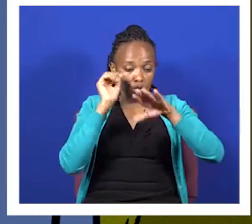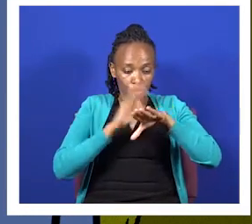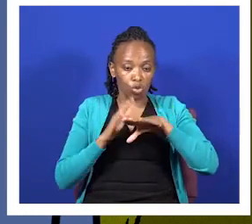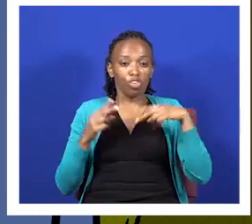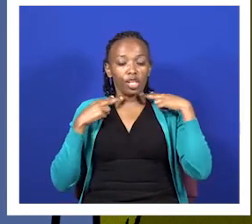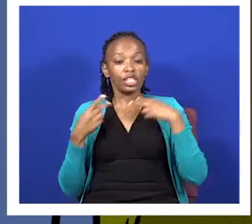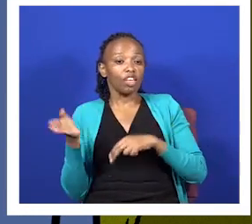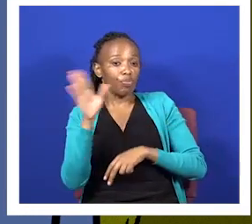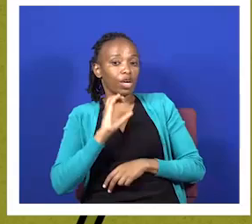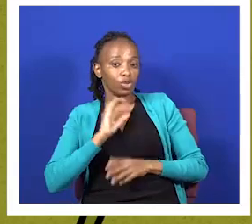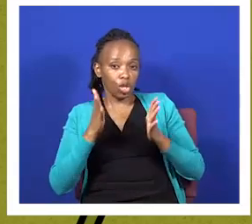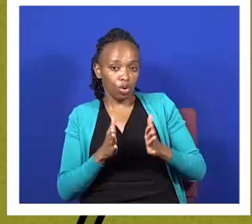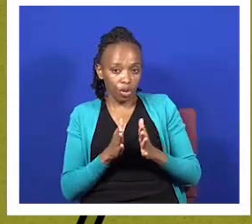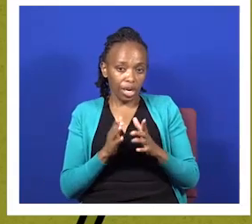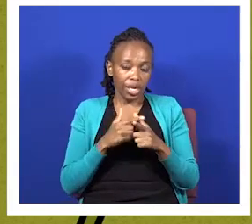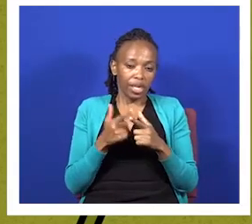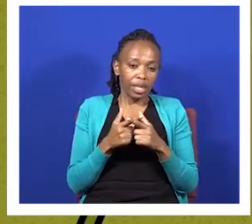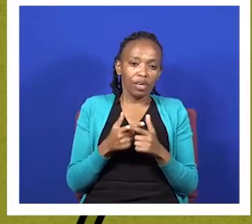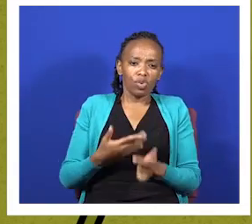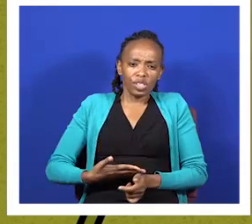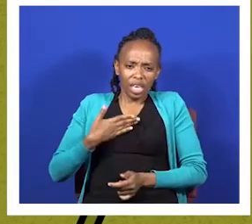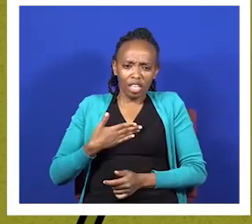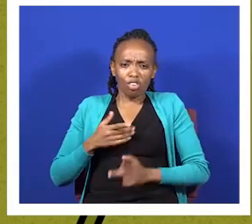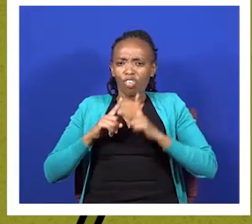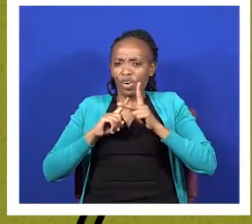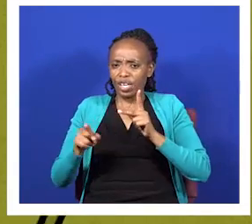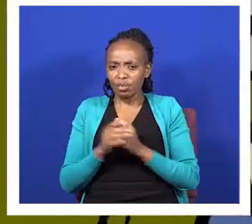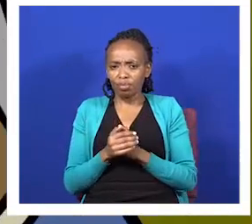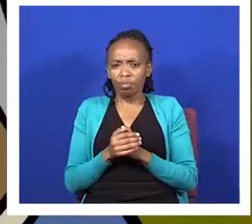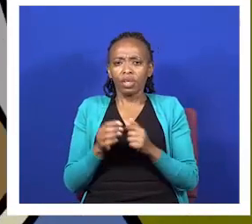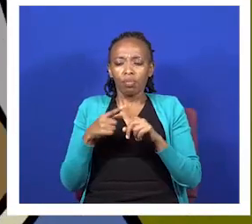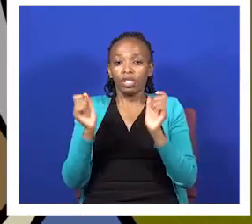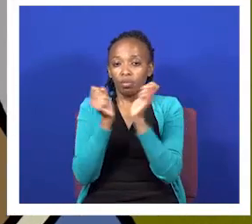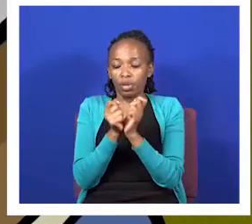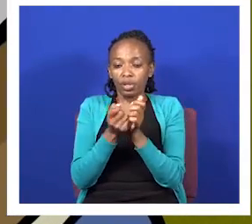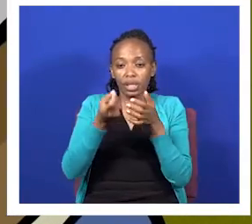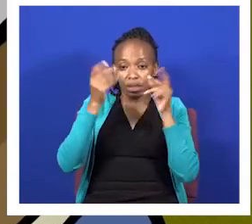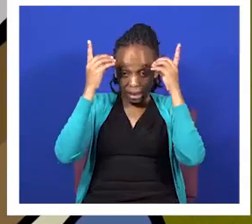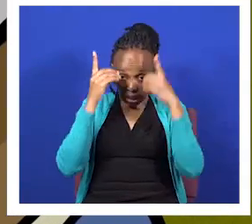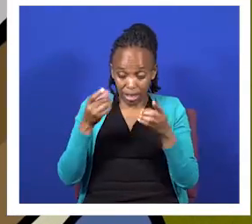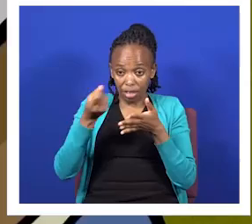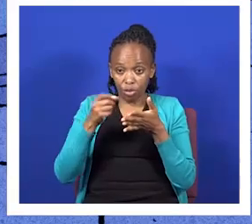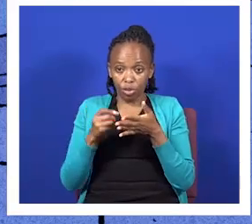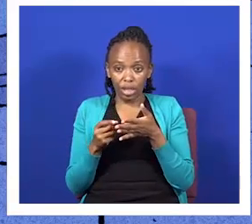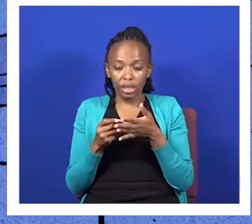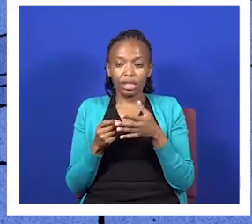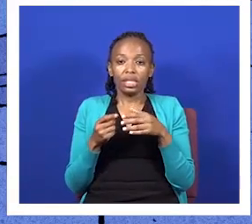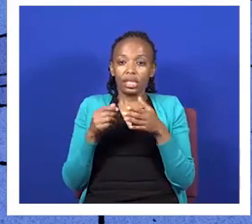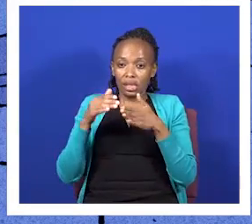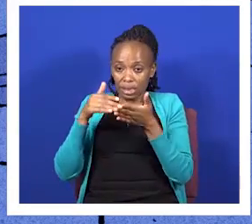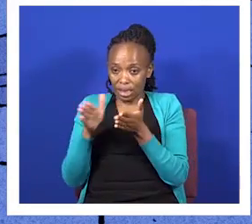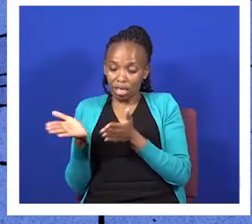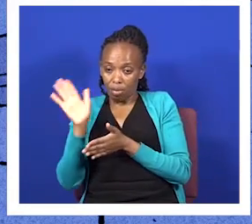Philemon. And because Philemon was probably upset with Onesimus for running away to freedom, Paul decided to write Philemon a letter. Instead of